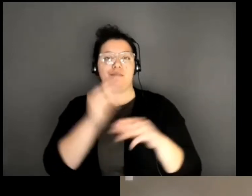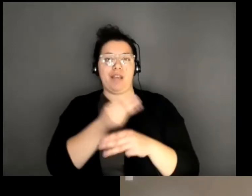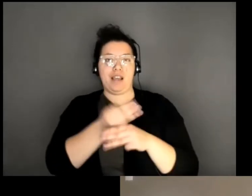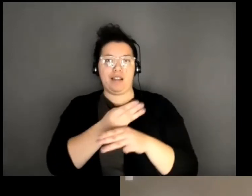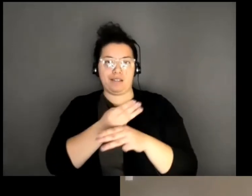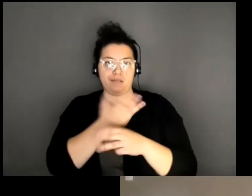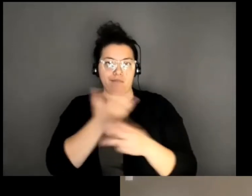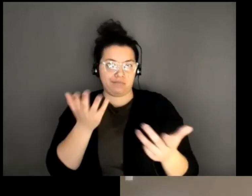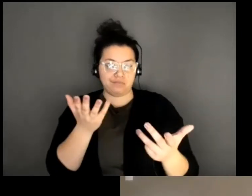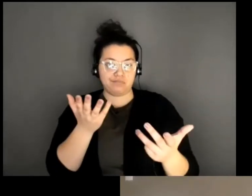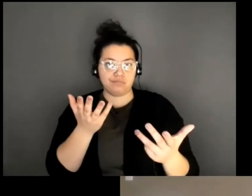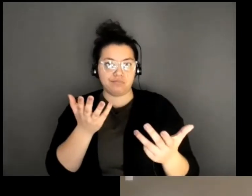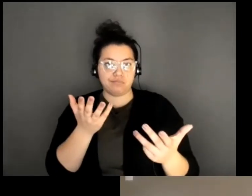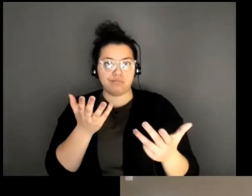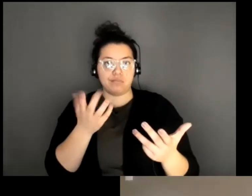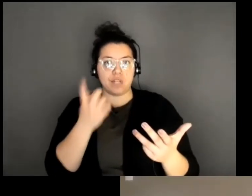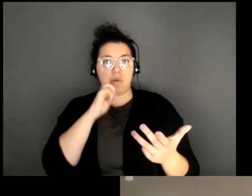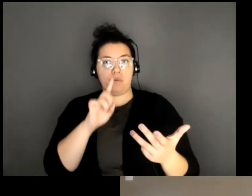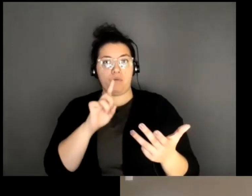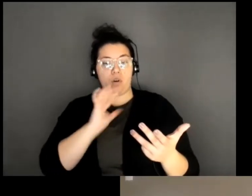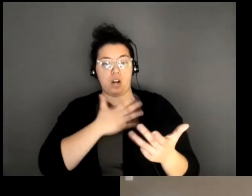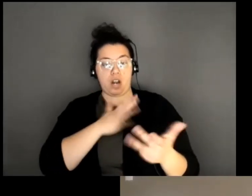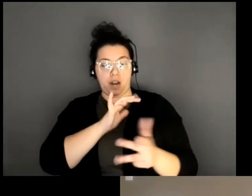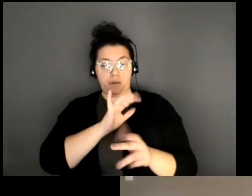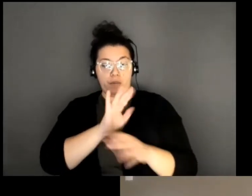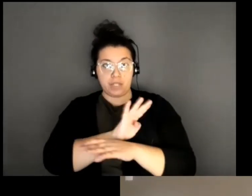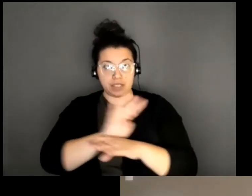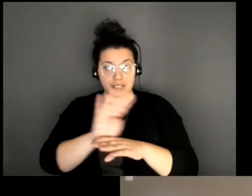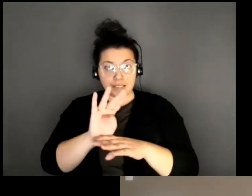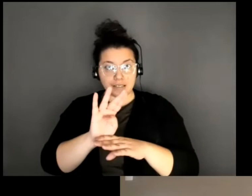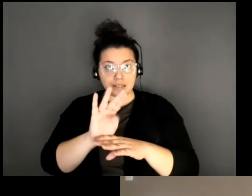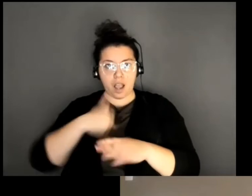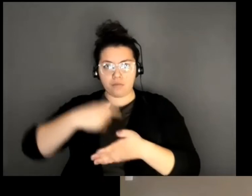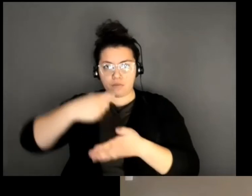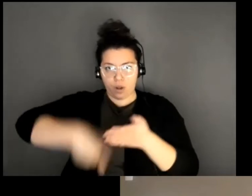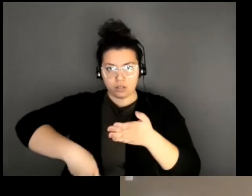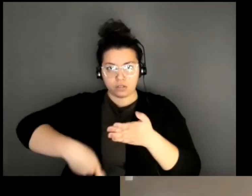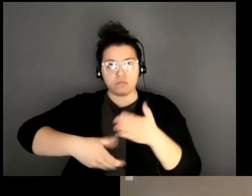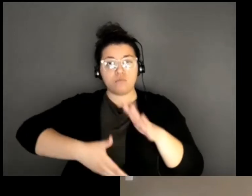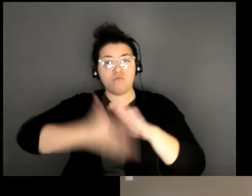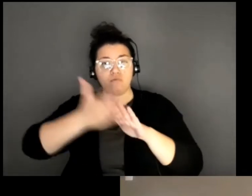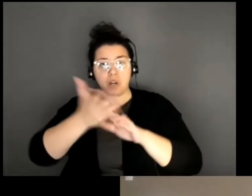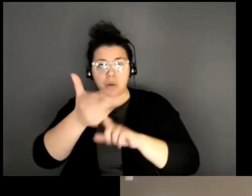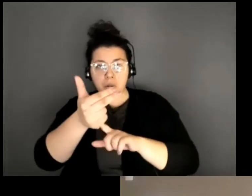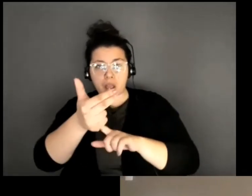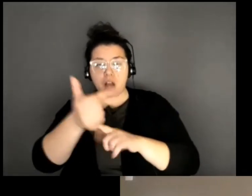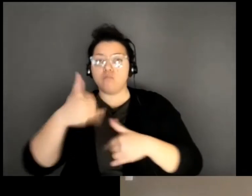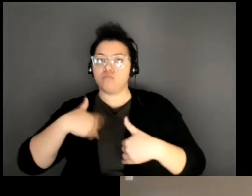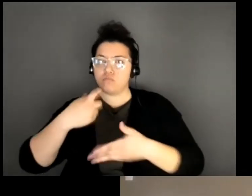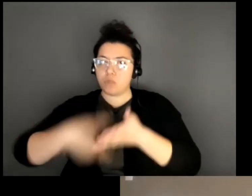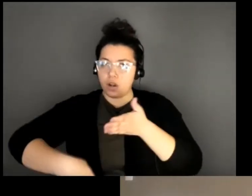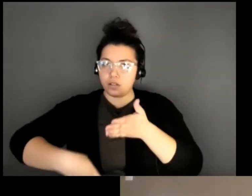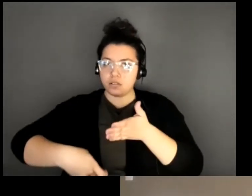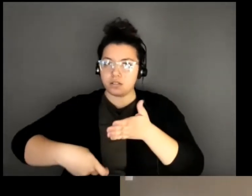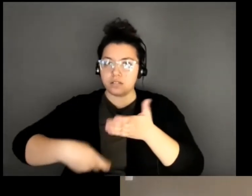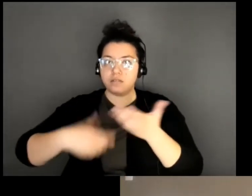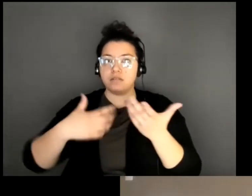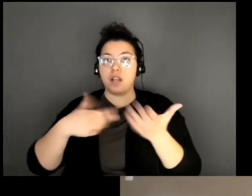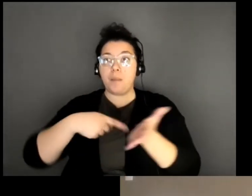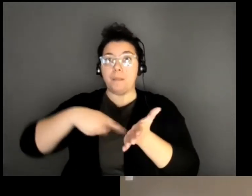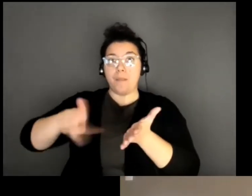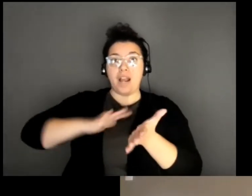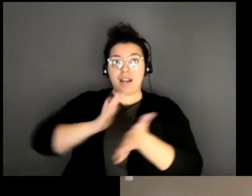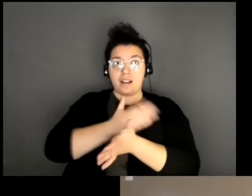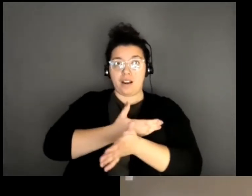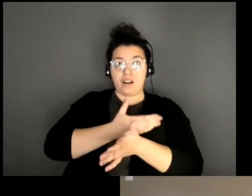have a cost to do business. There's a cost to run the hotel. Our largest cost, of course, is labor, right? We need the people